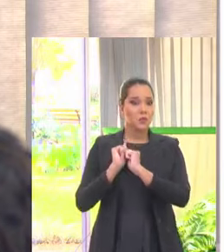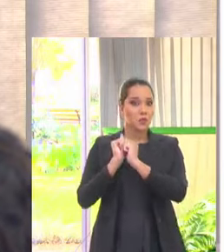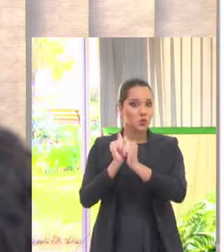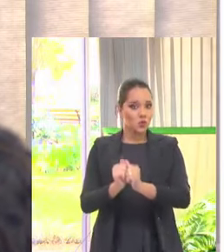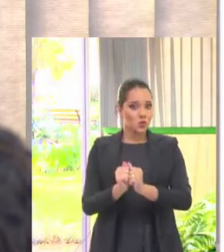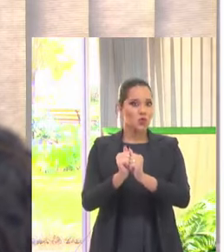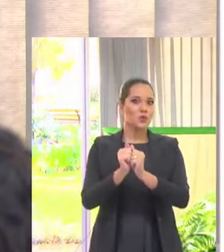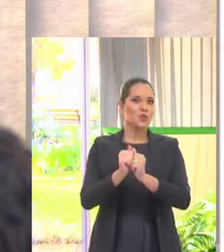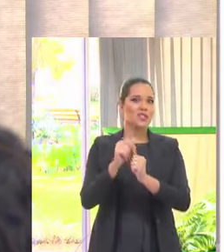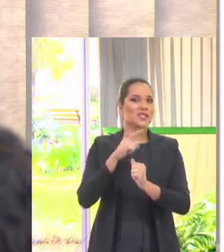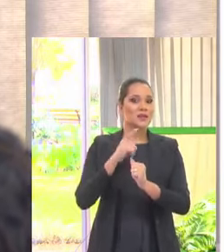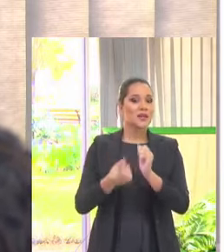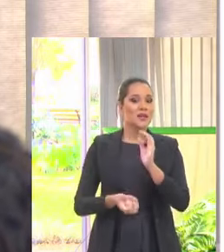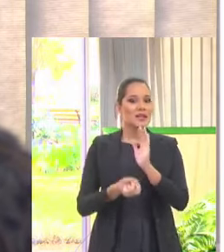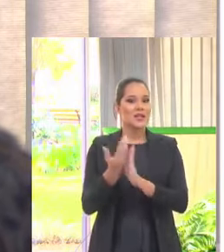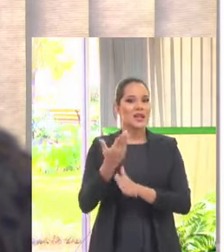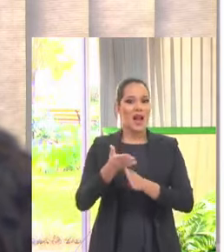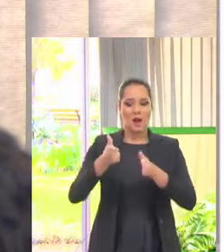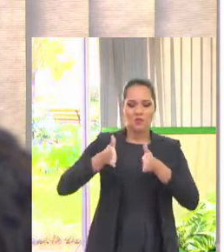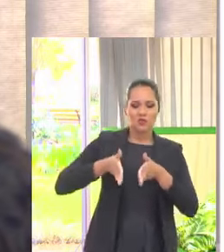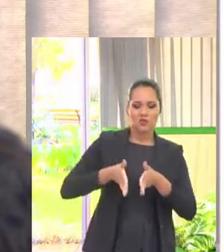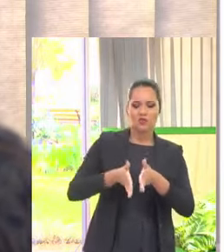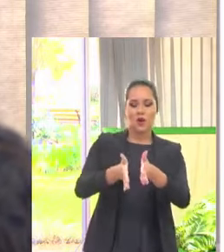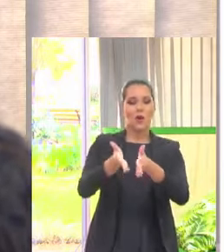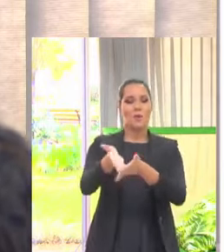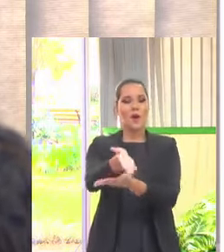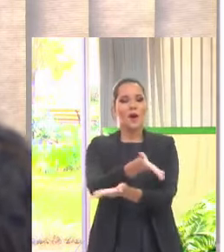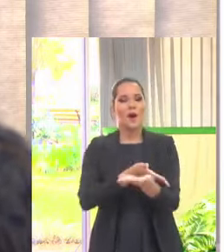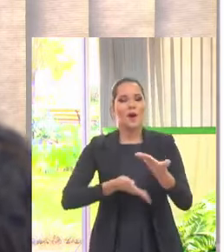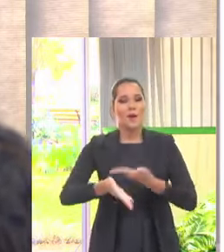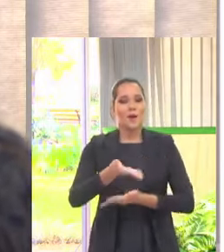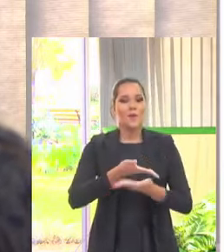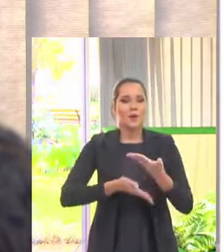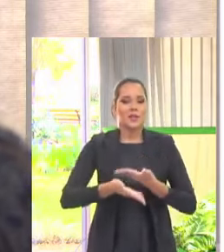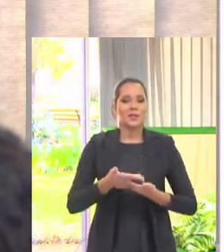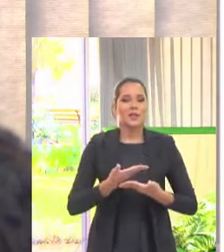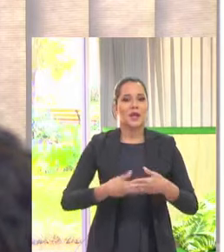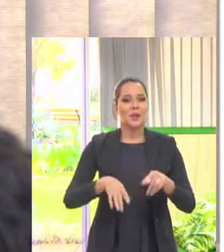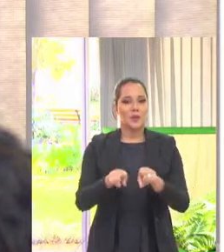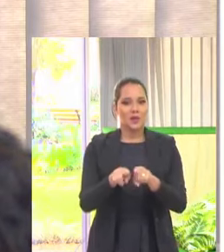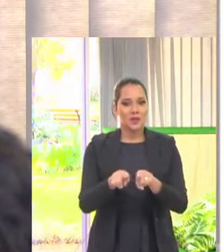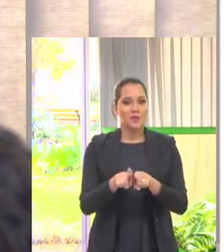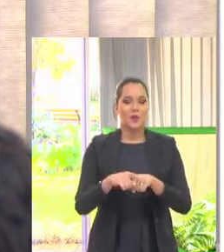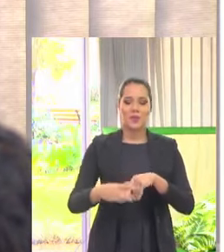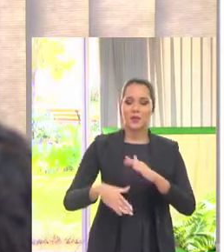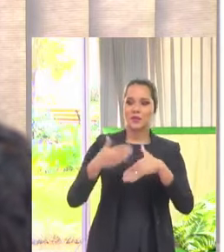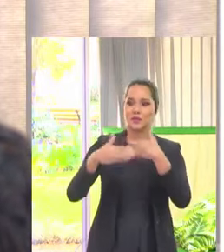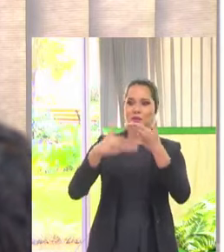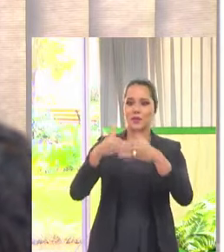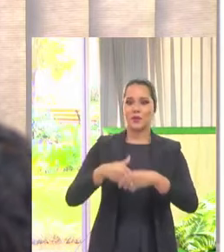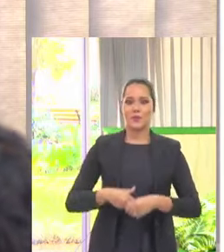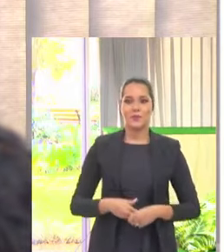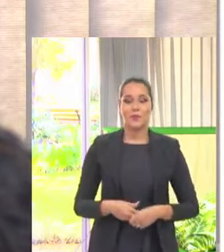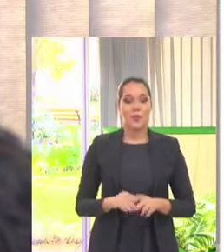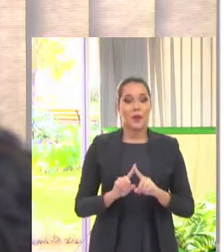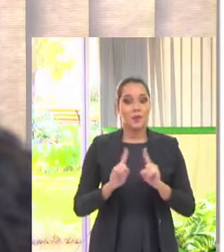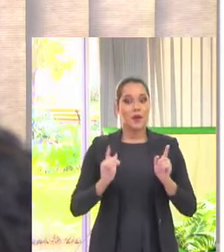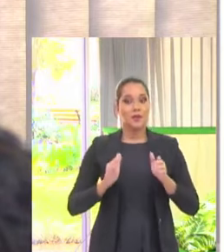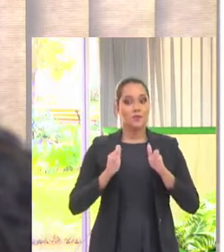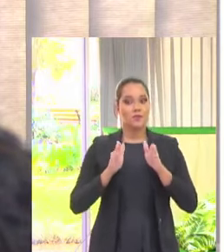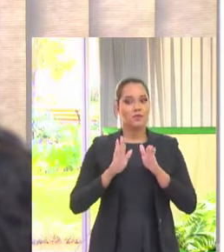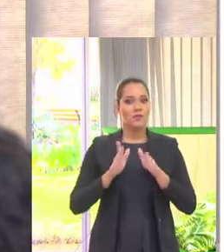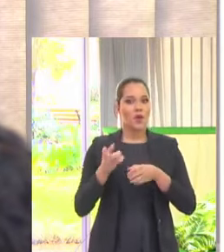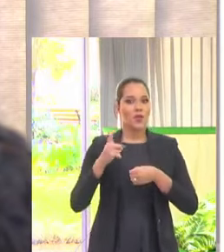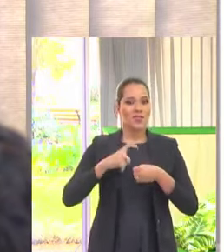for cooperation, collaboration, and particularly for development. But going back to the topic of digital